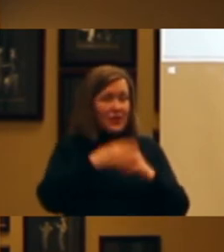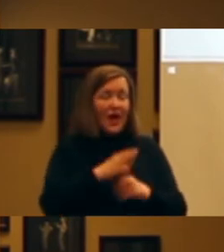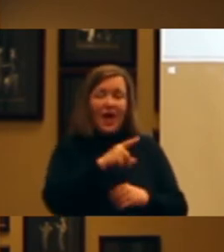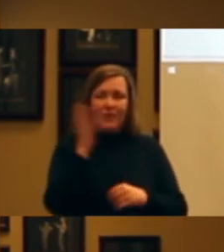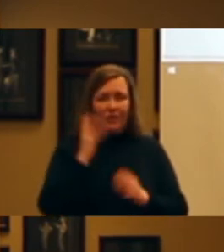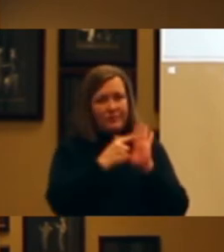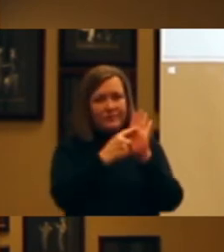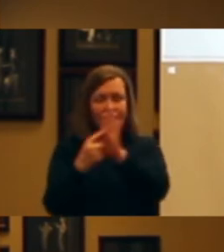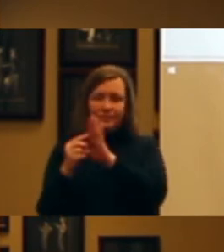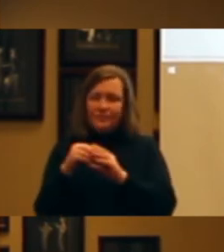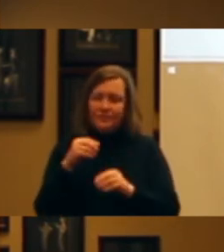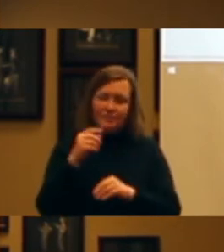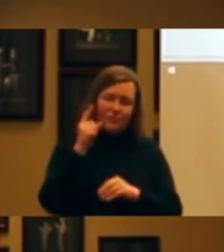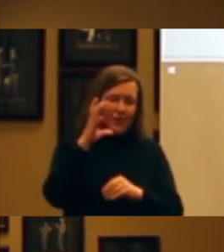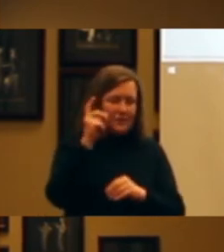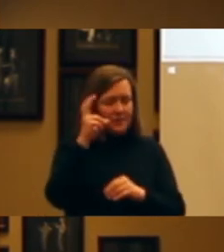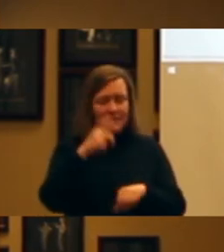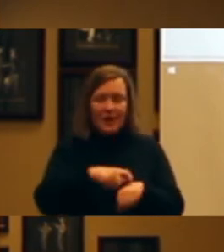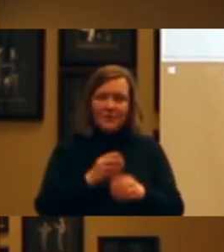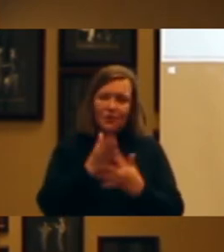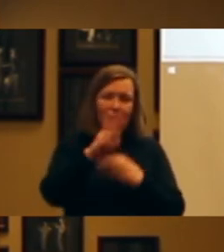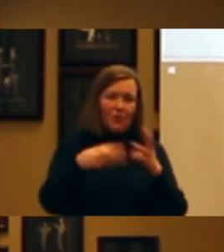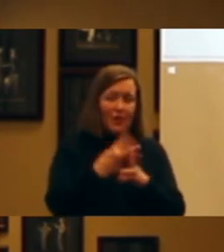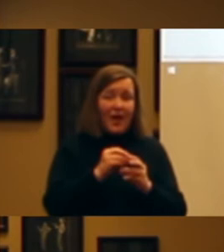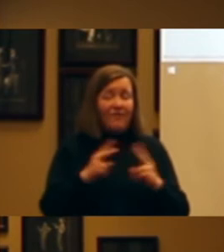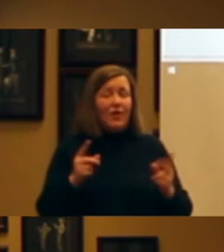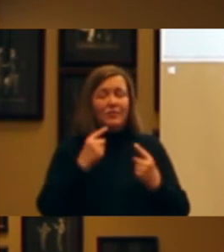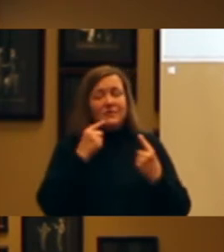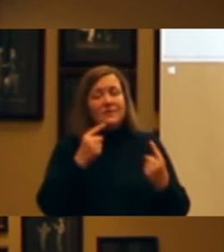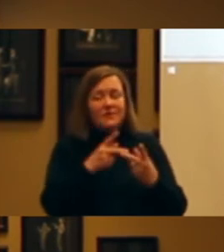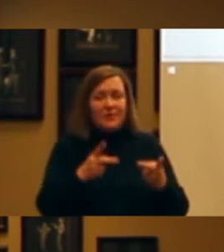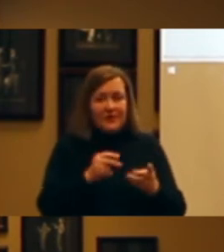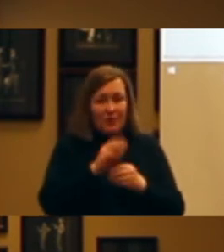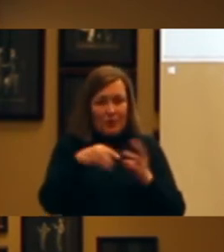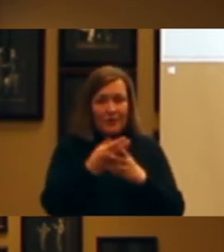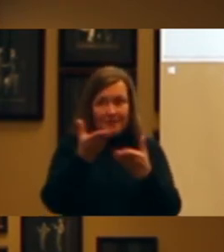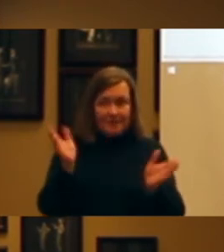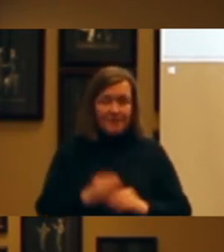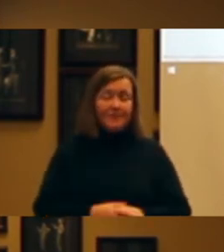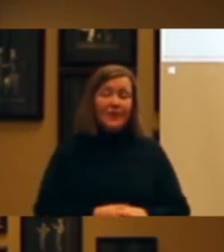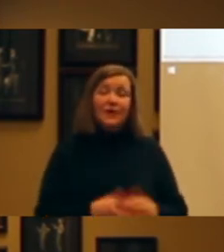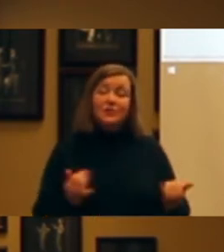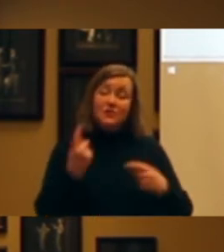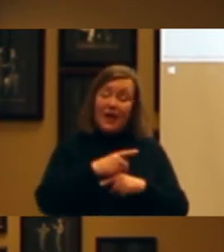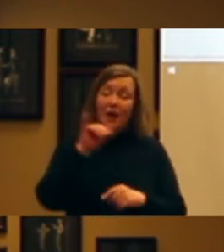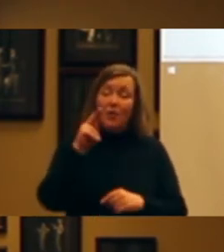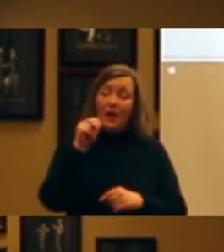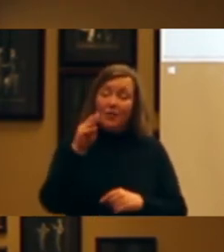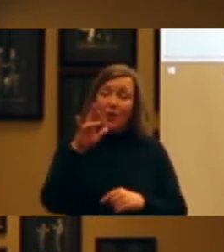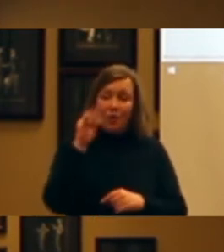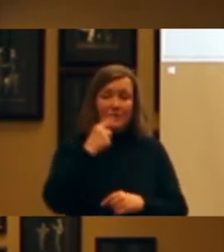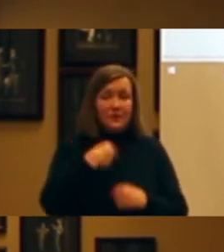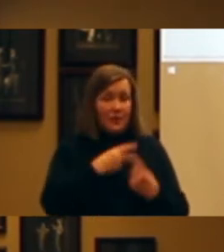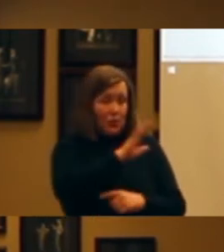at hundreds of times across the world at really prestigious venues around the world. So today, Juana Maria is going to tell